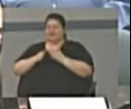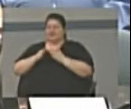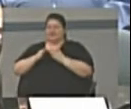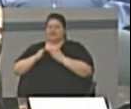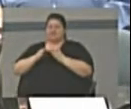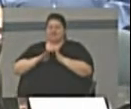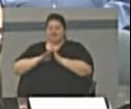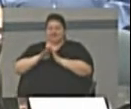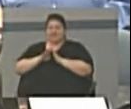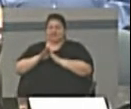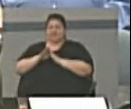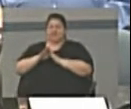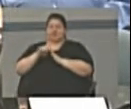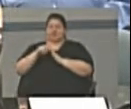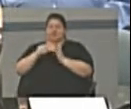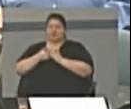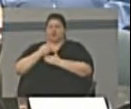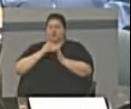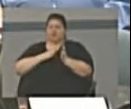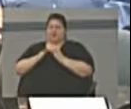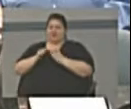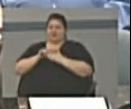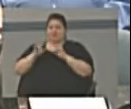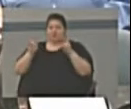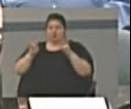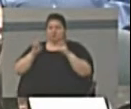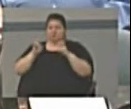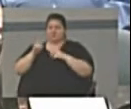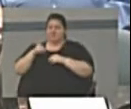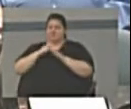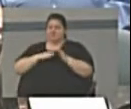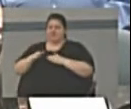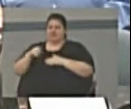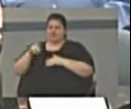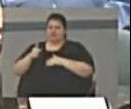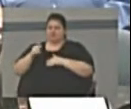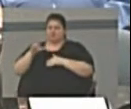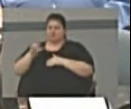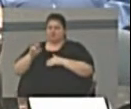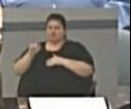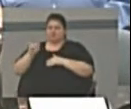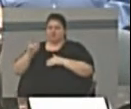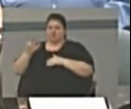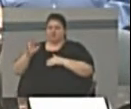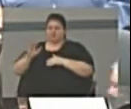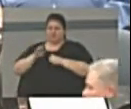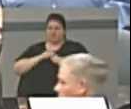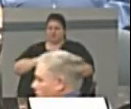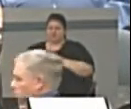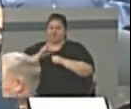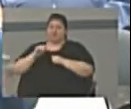developing this new plan, which we've entitled Plan Prince George's 2035, and